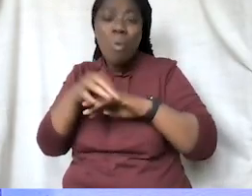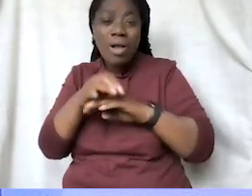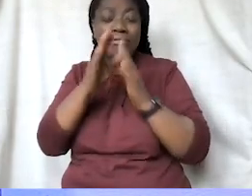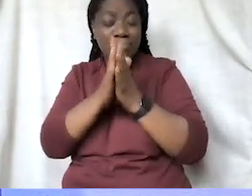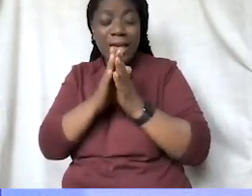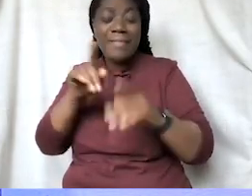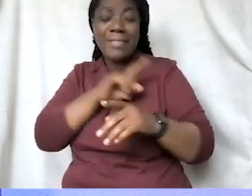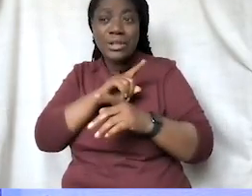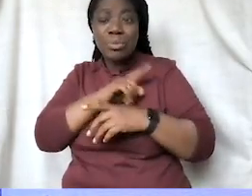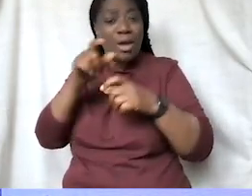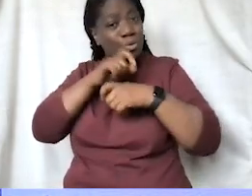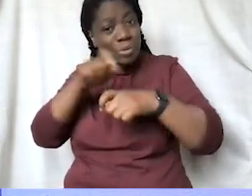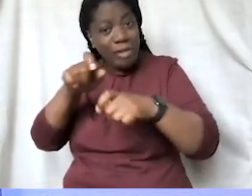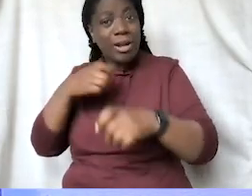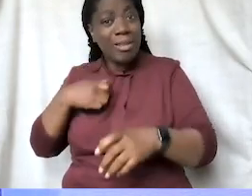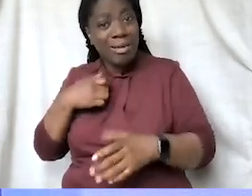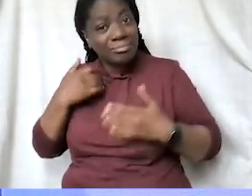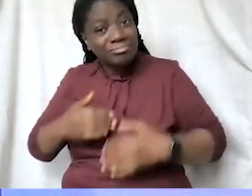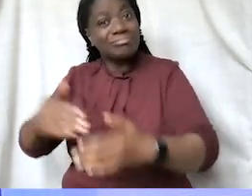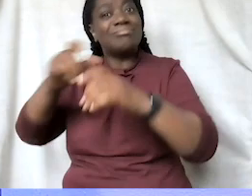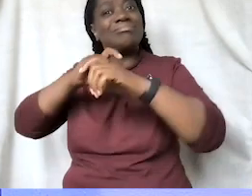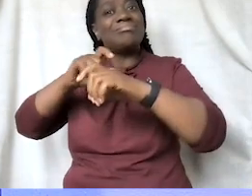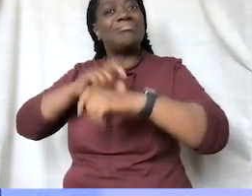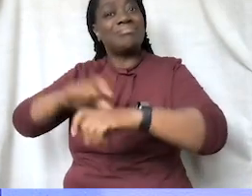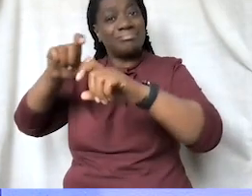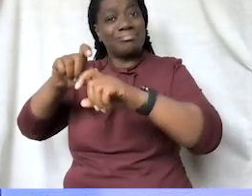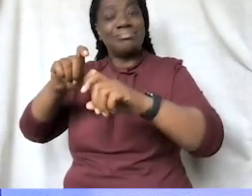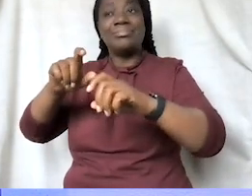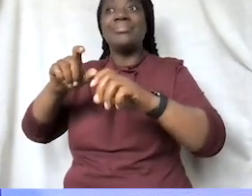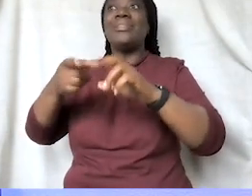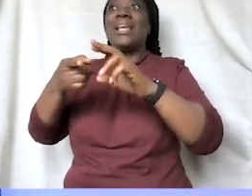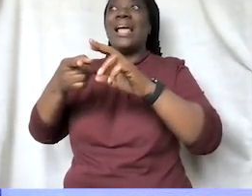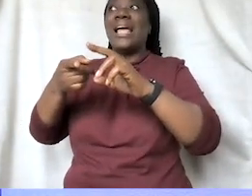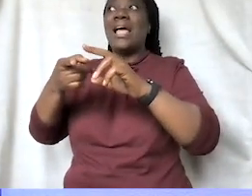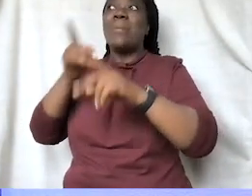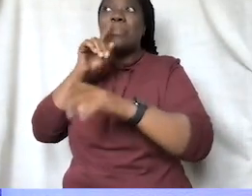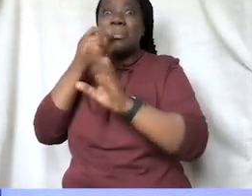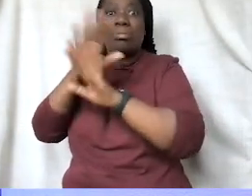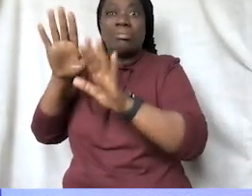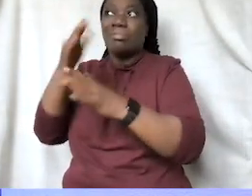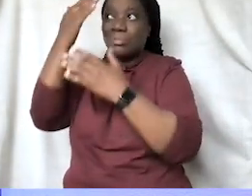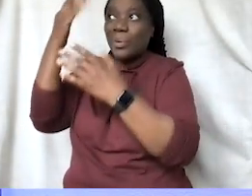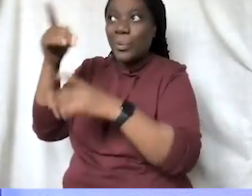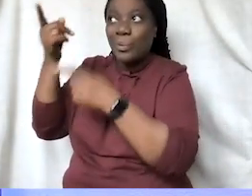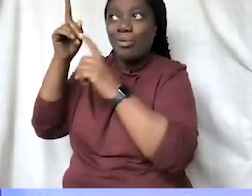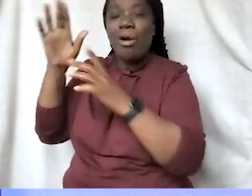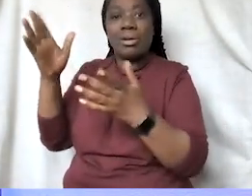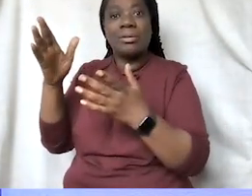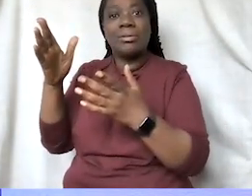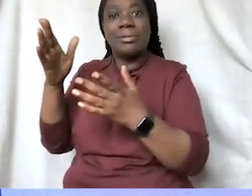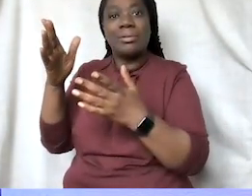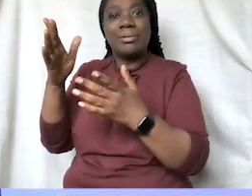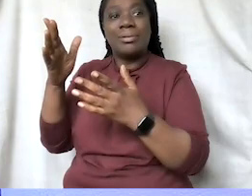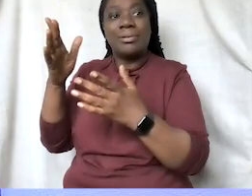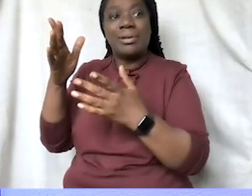your existence. Let me tell you something. Even the ungodly who are not praying, it is the prayers of the righteous that